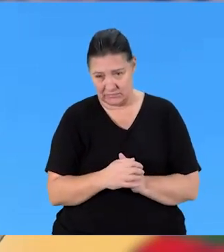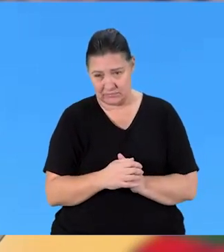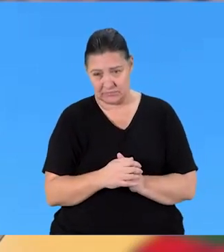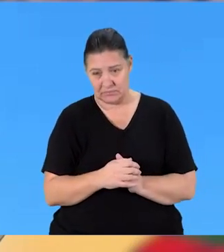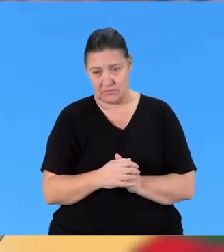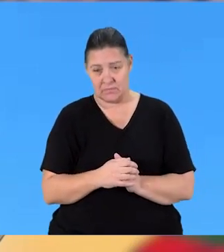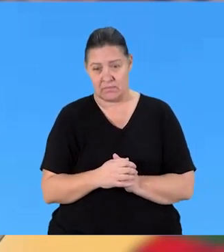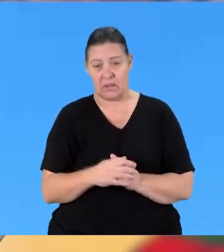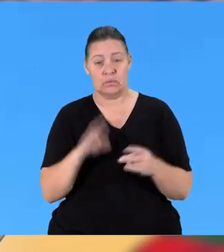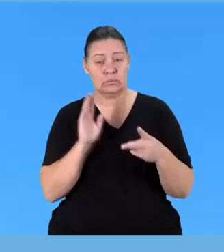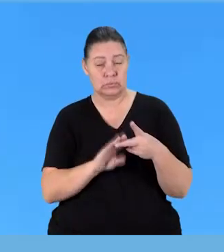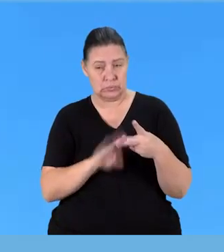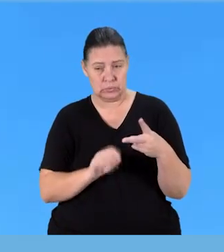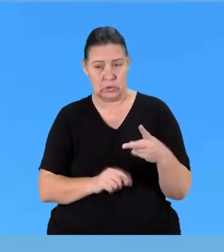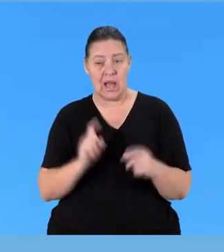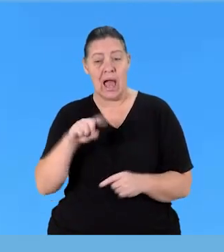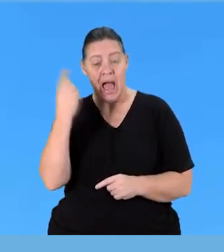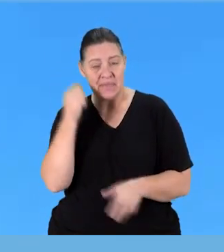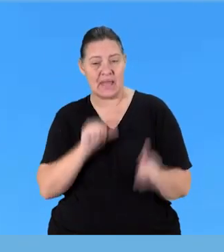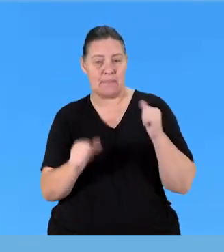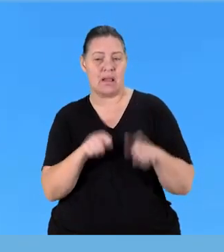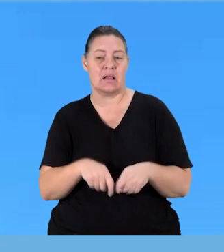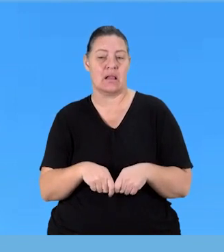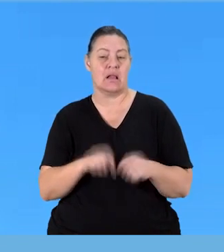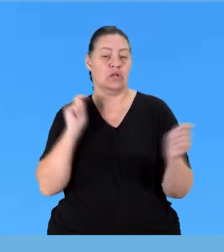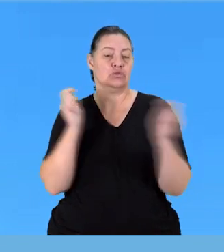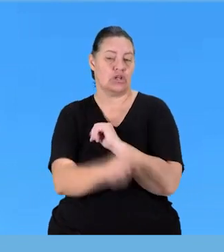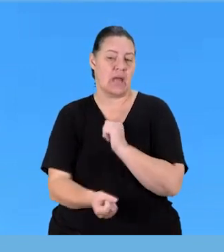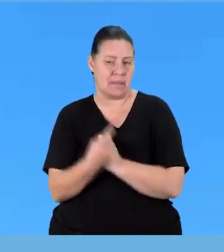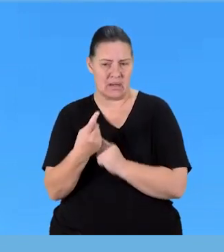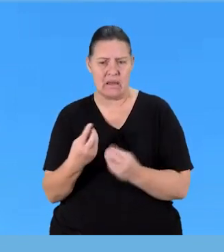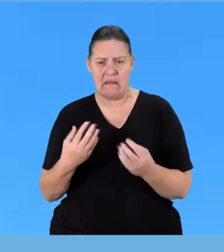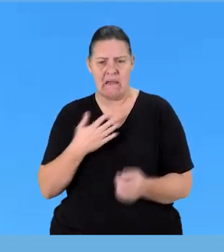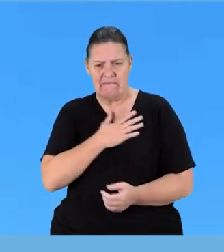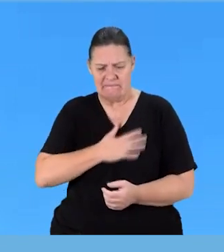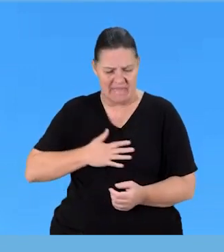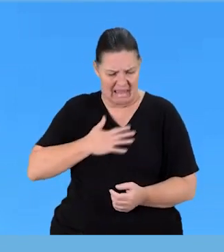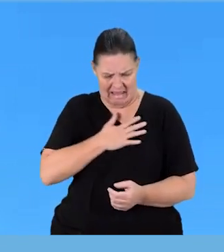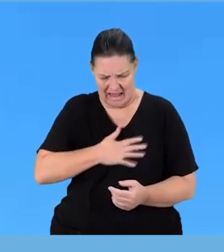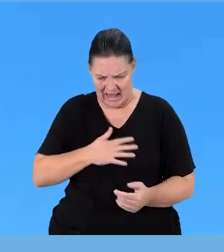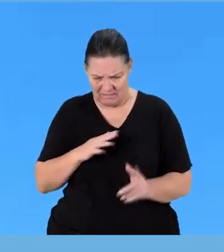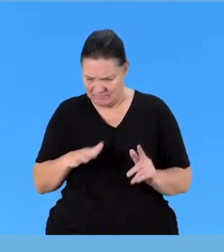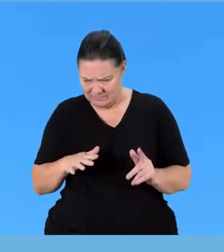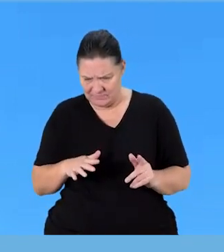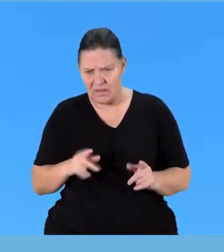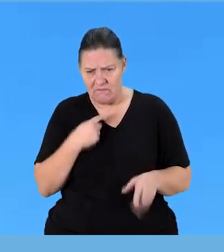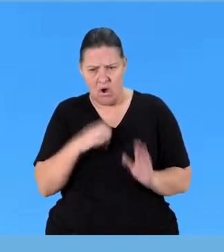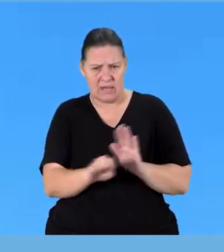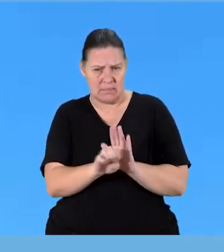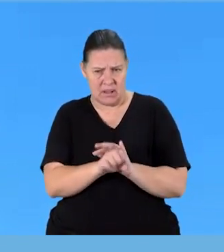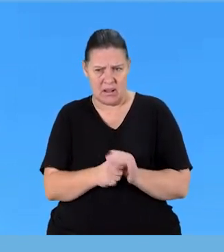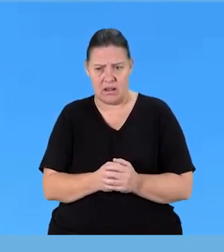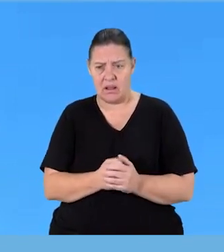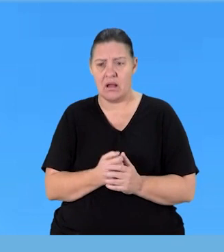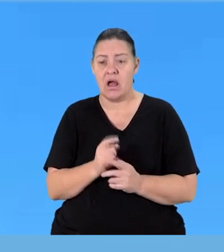reaction flask. Number two, other chemical changes can be felt. So you can feel some other chemical changes. For